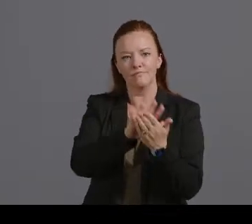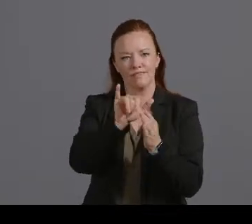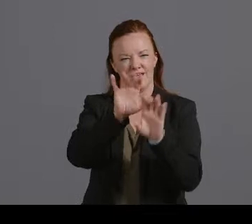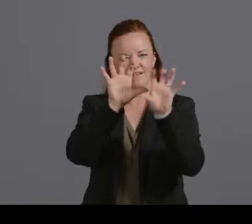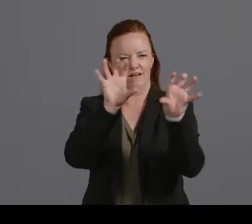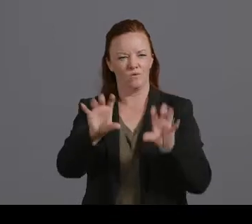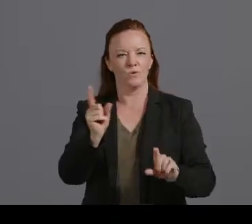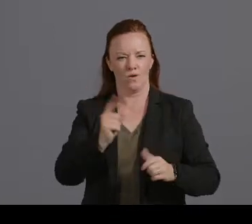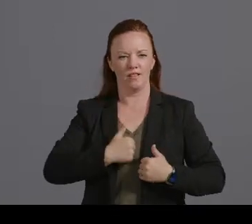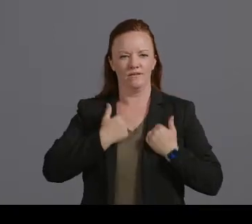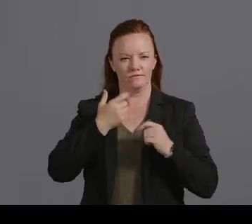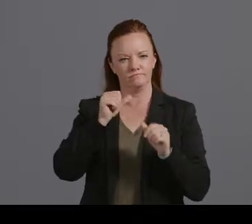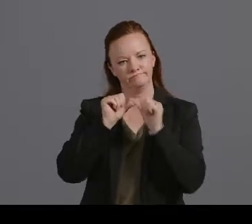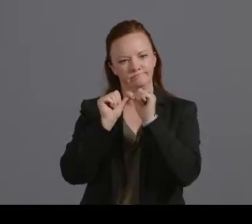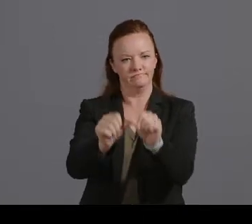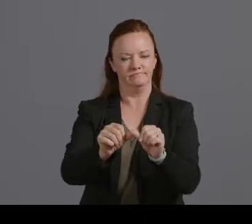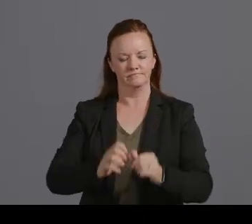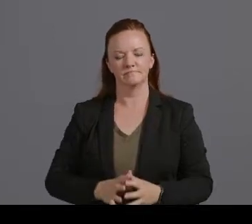reside.